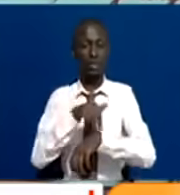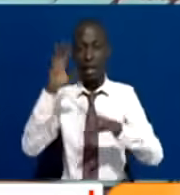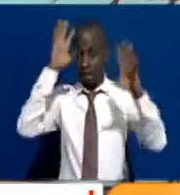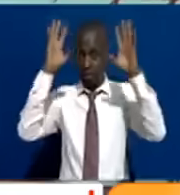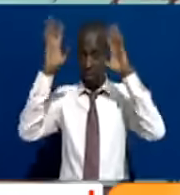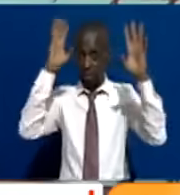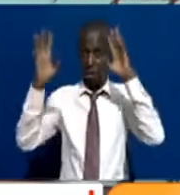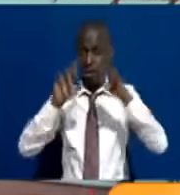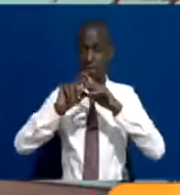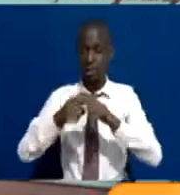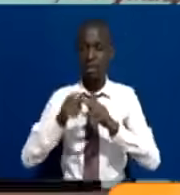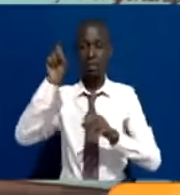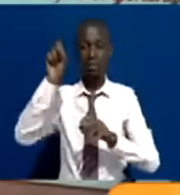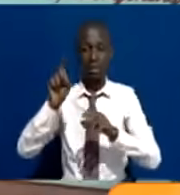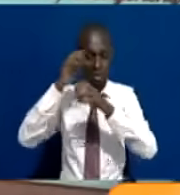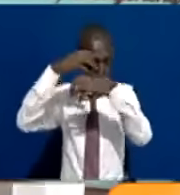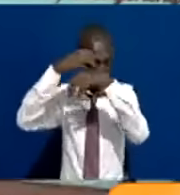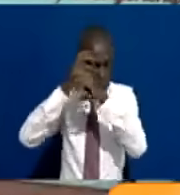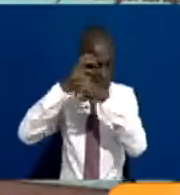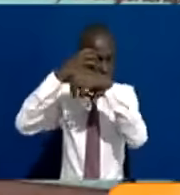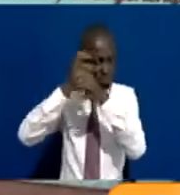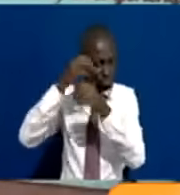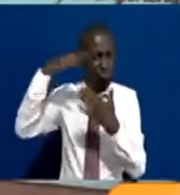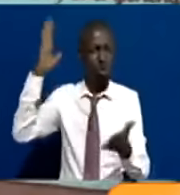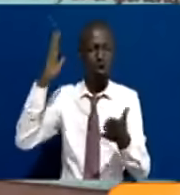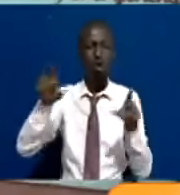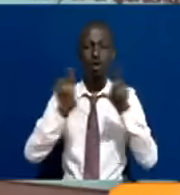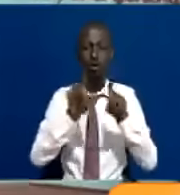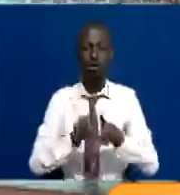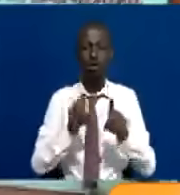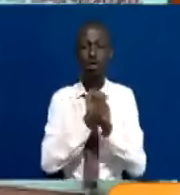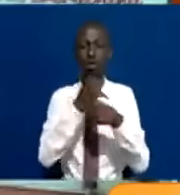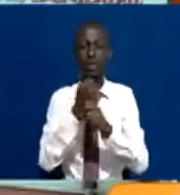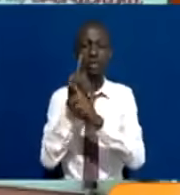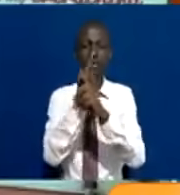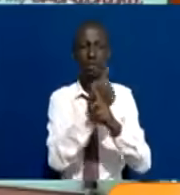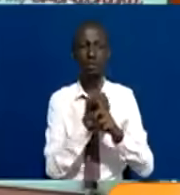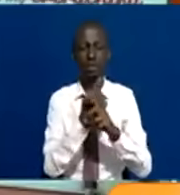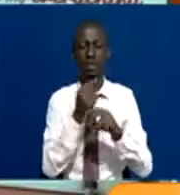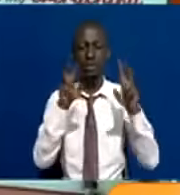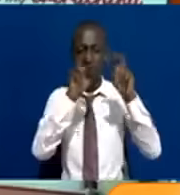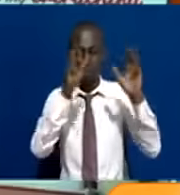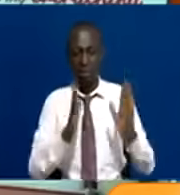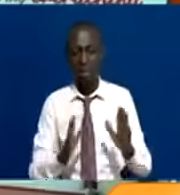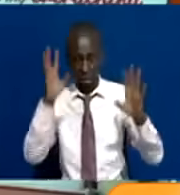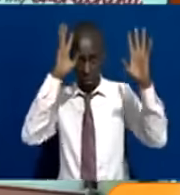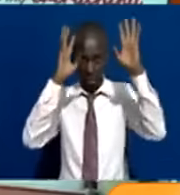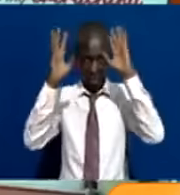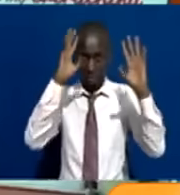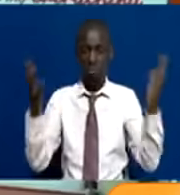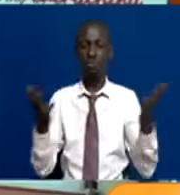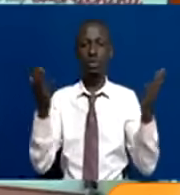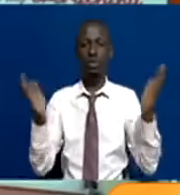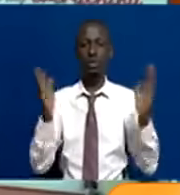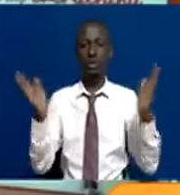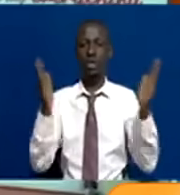innovation, you have to do lab trials. You need to even produce prototypes. But being a researcher, these are the innovation we encounter. You may never know. You